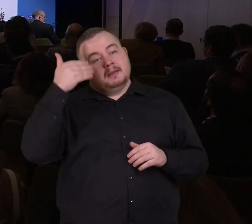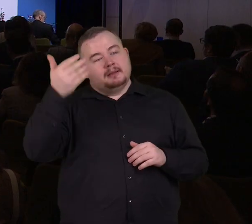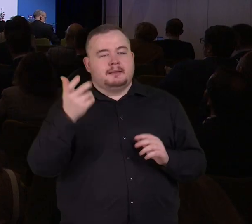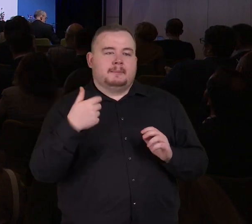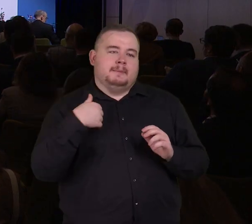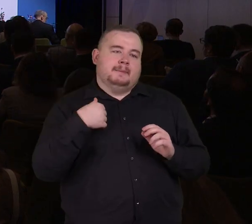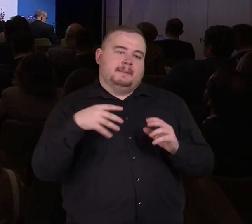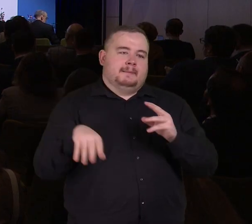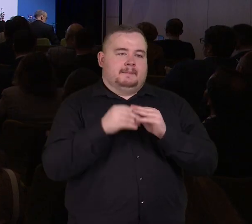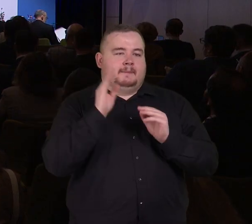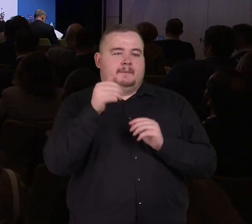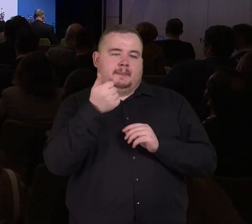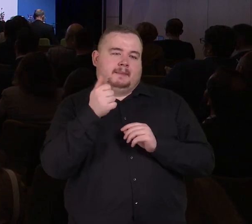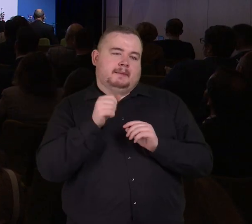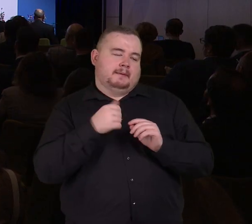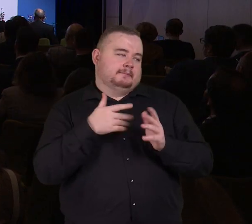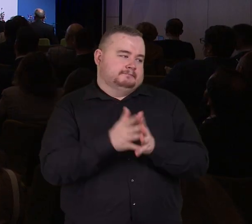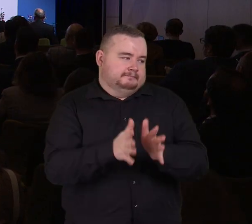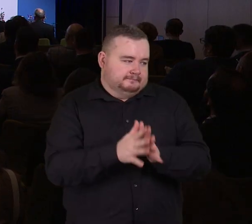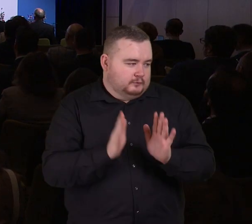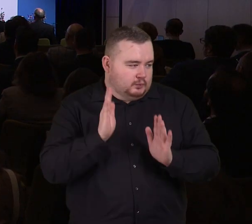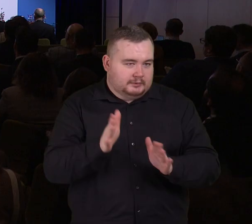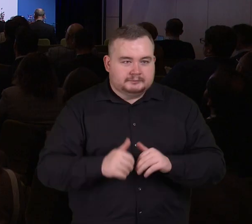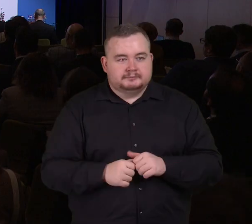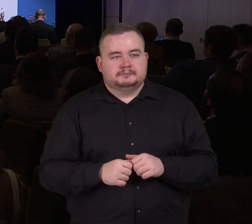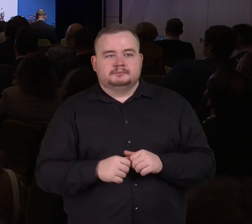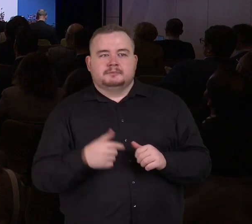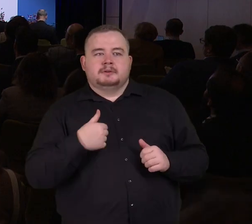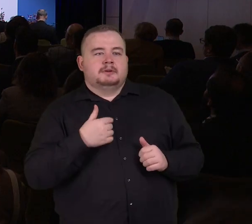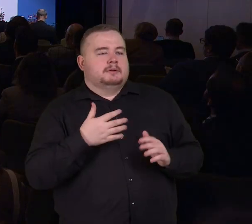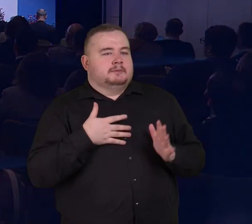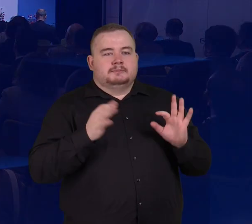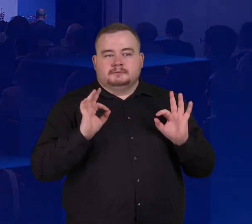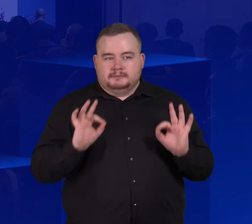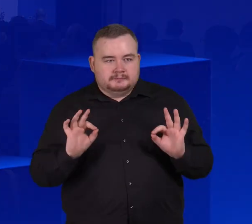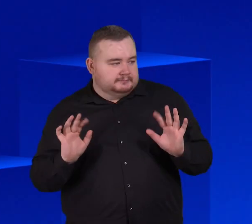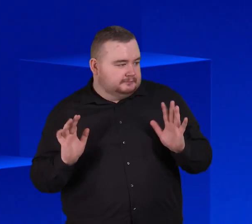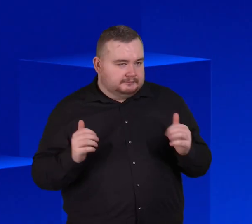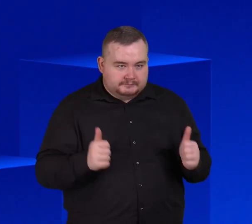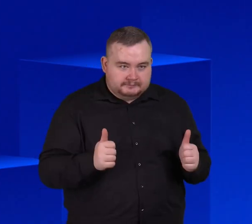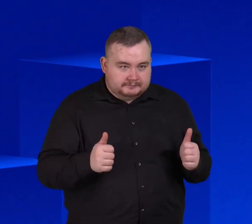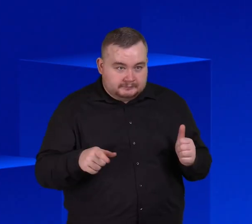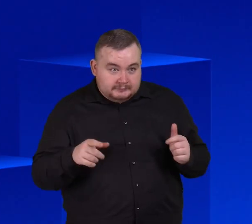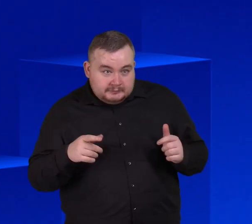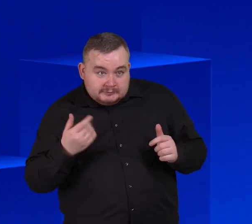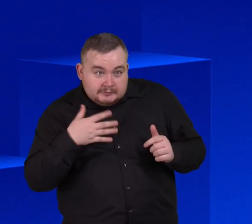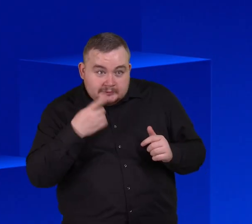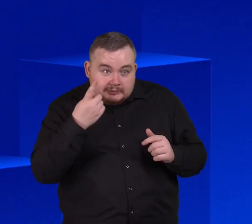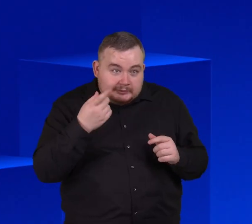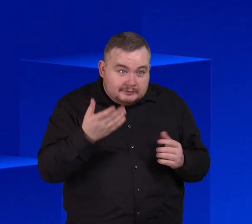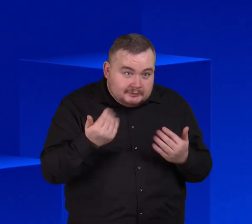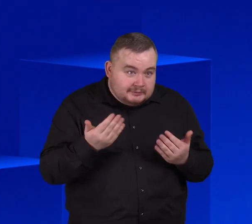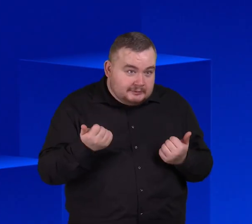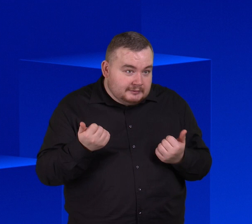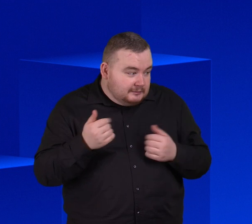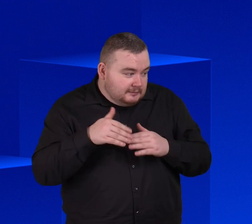Oh, I think everybody voted. Oh no, Corina Cretu now is going up, 5 votes. Okay, so